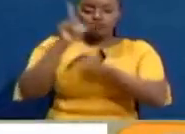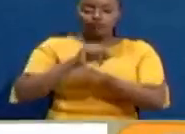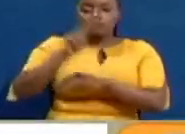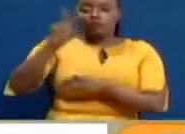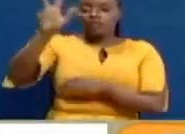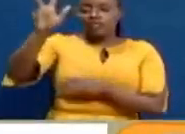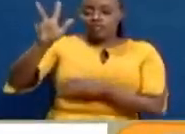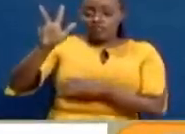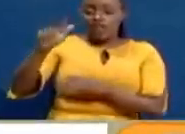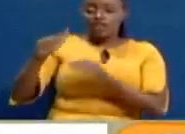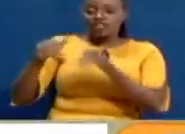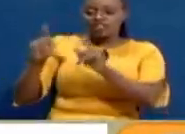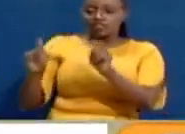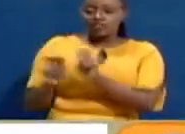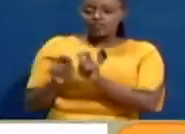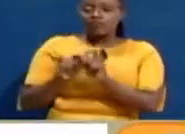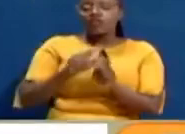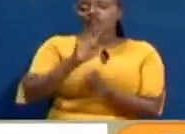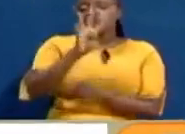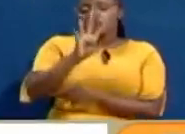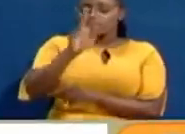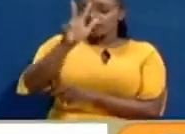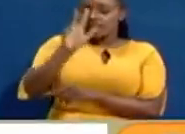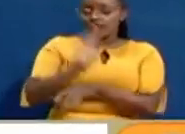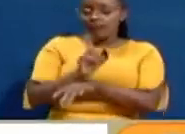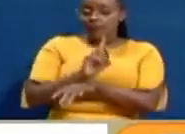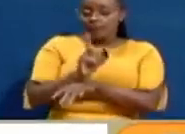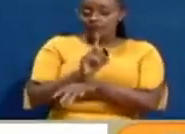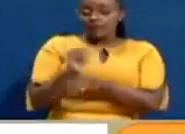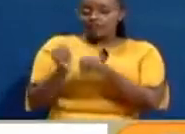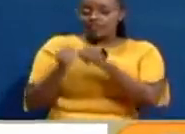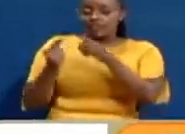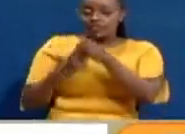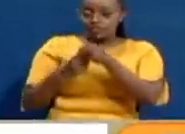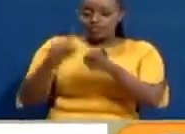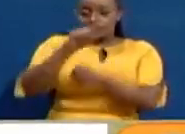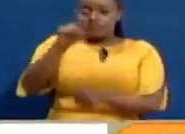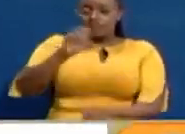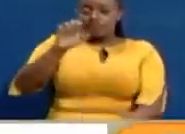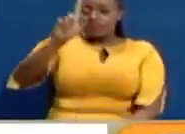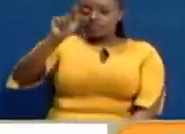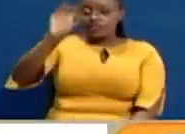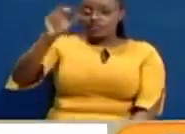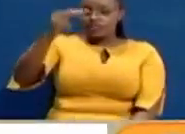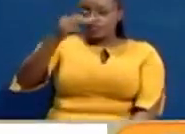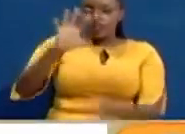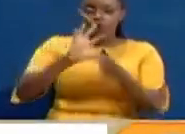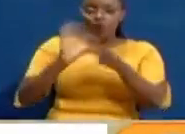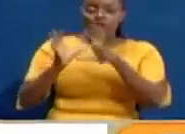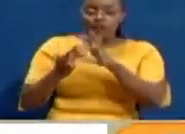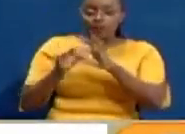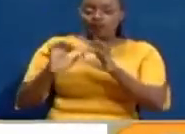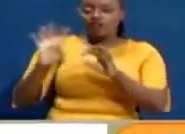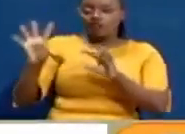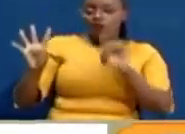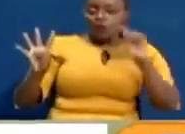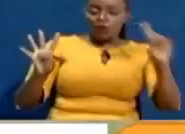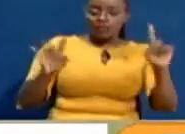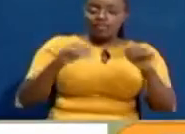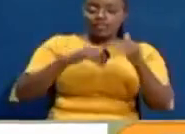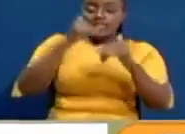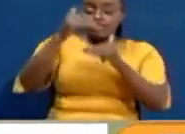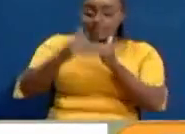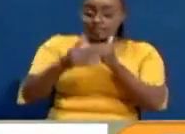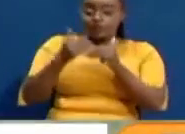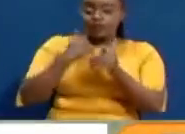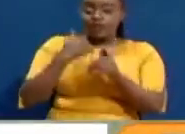Kangemi side in the 43rd minute. Kibera's opponents in the round of 16 Zetech Sparks hammered Mombasa Olympic 4-1. The second round will be held on